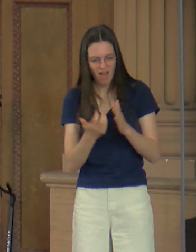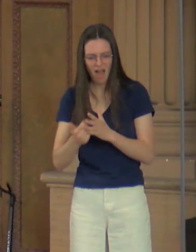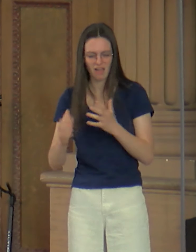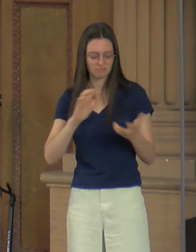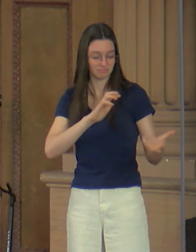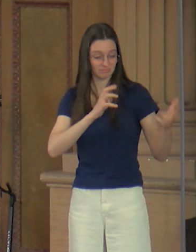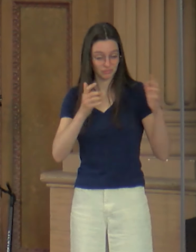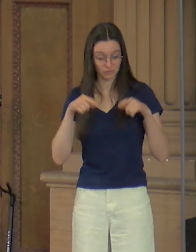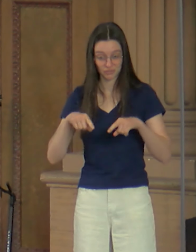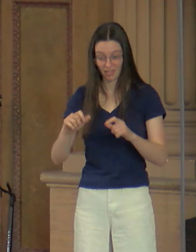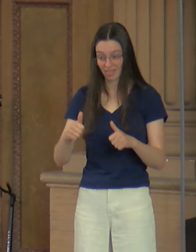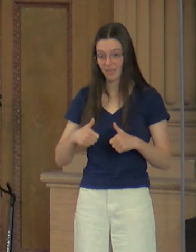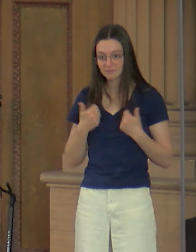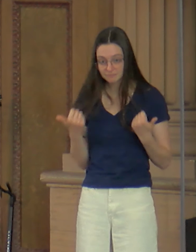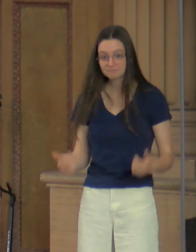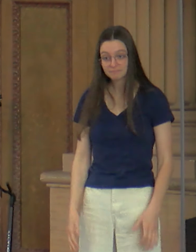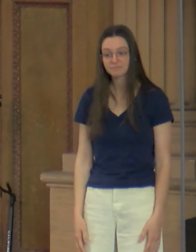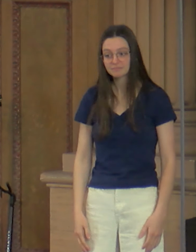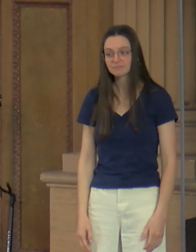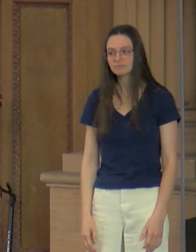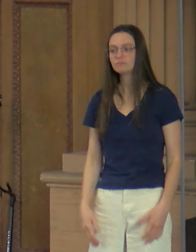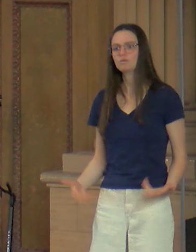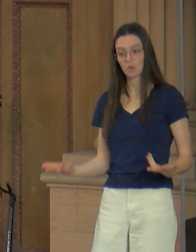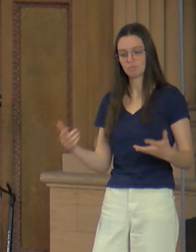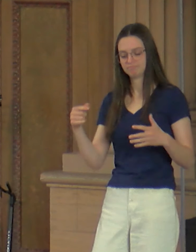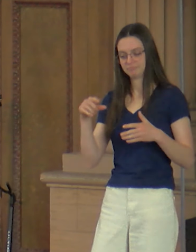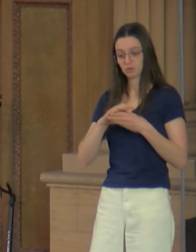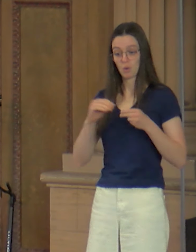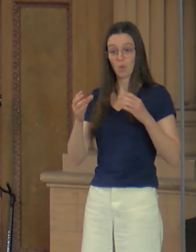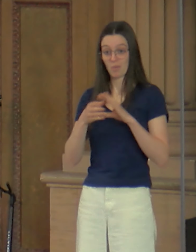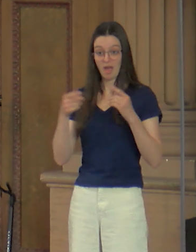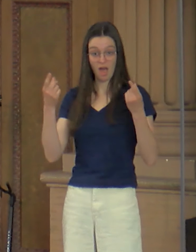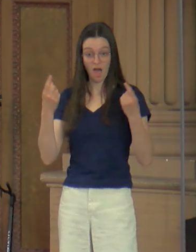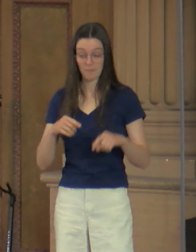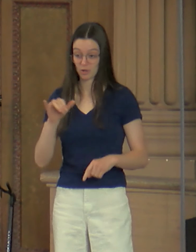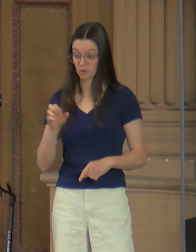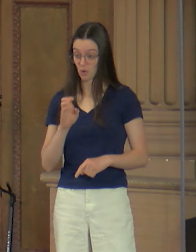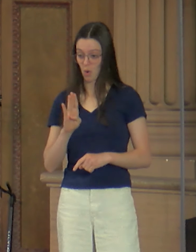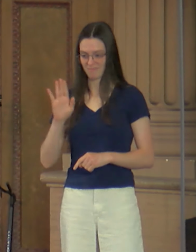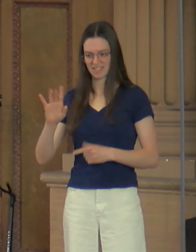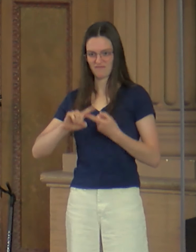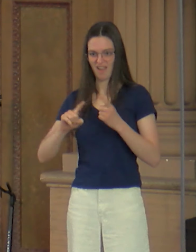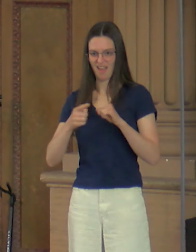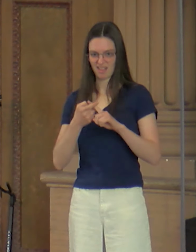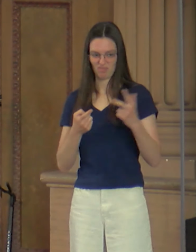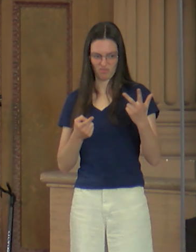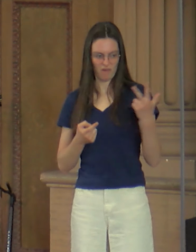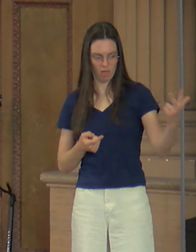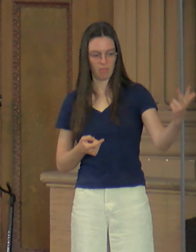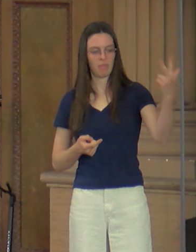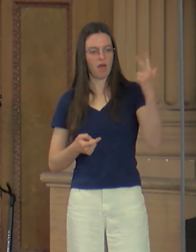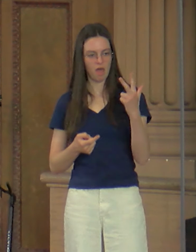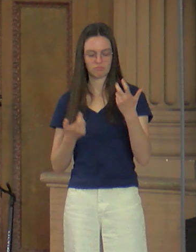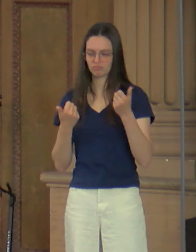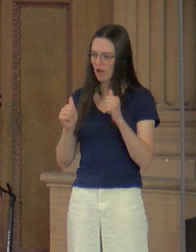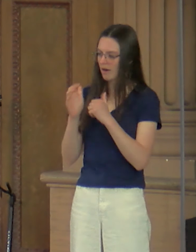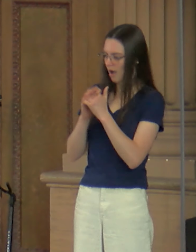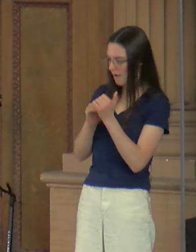in the story, Job's friends have come to him. They came to him to try to comfort him and also to elicit some